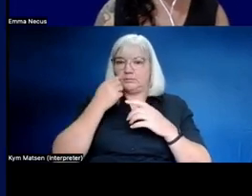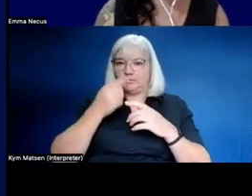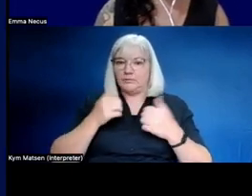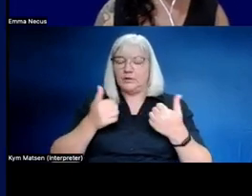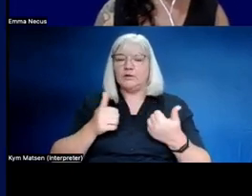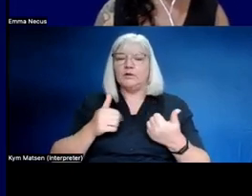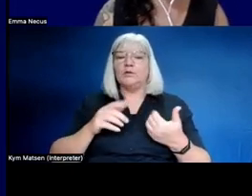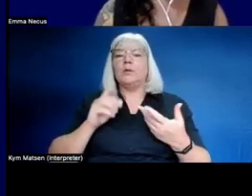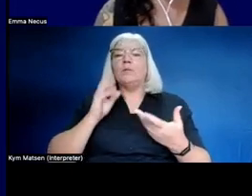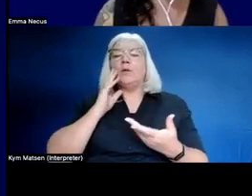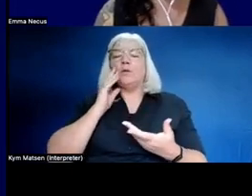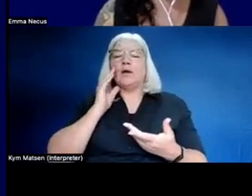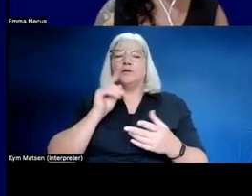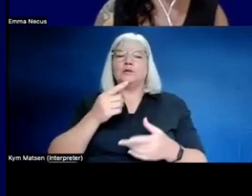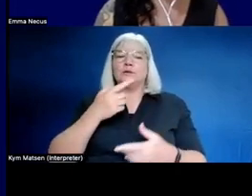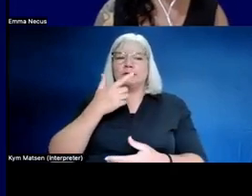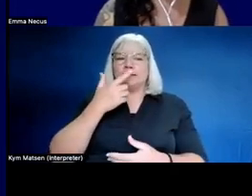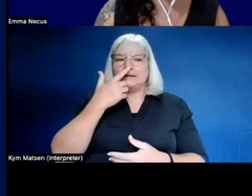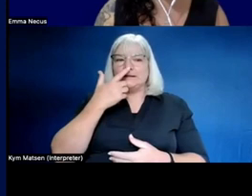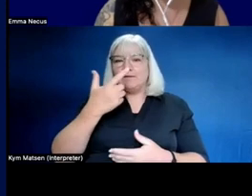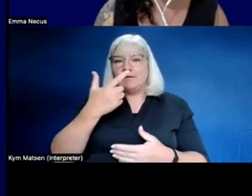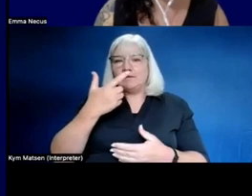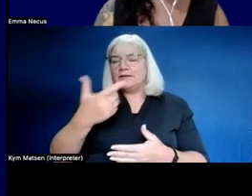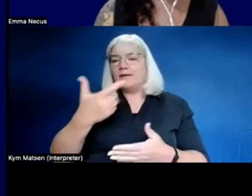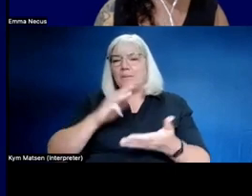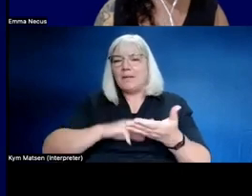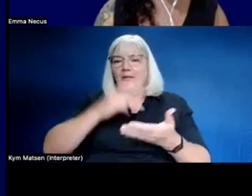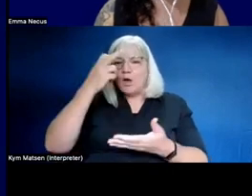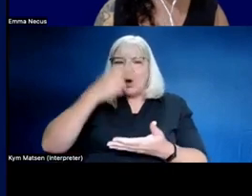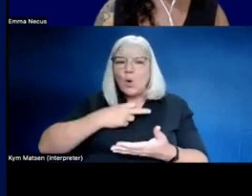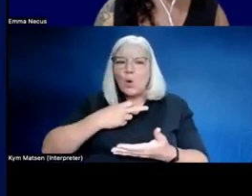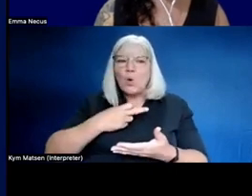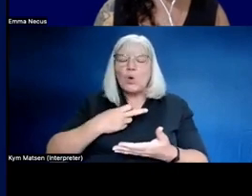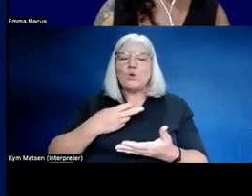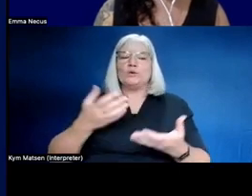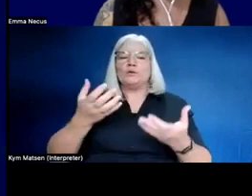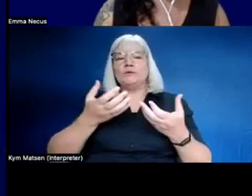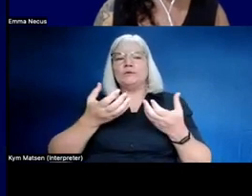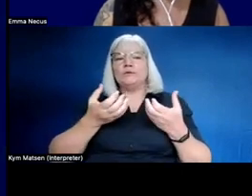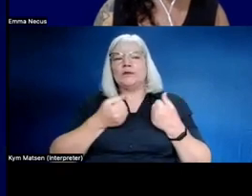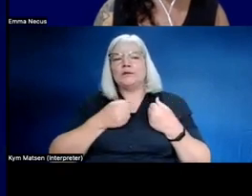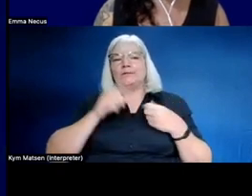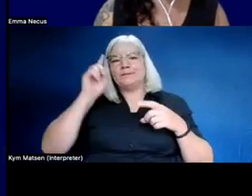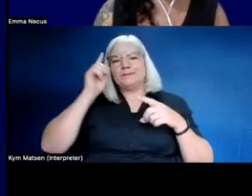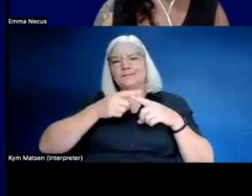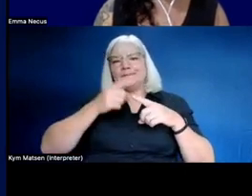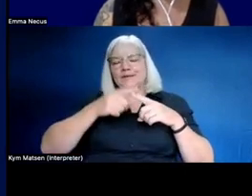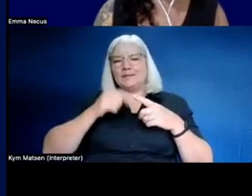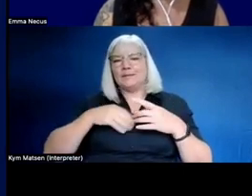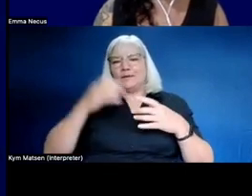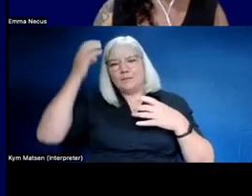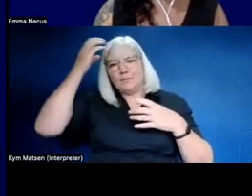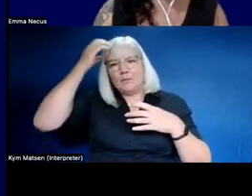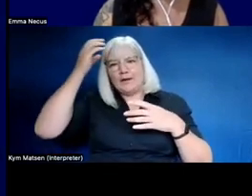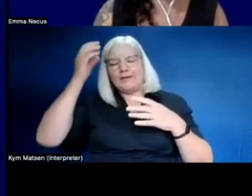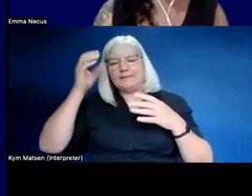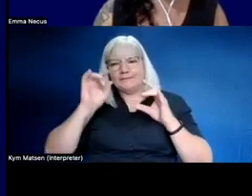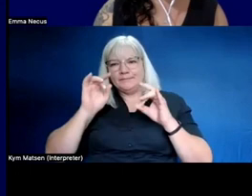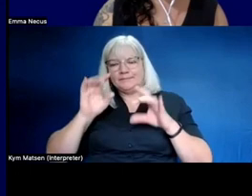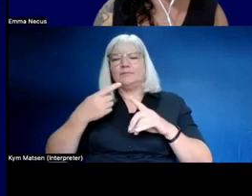7 months, which led to her having a brain injury and cerebral palsy. She has a squint, double vision, and